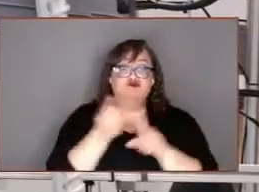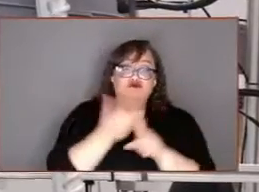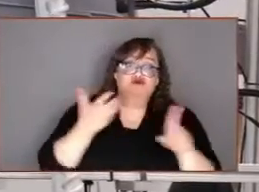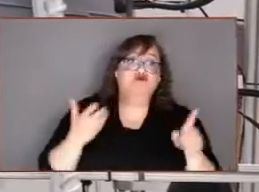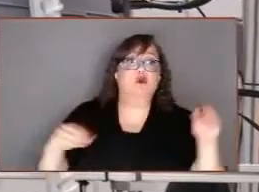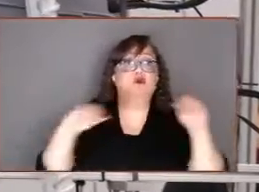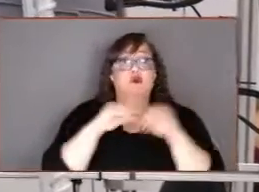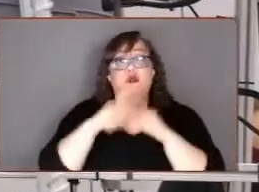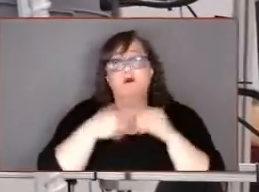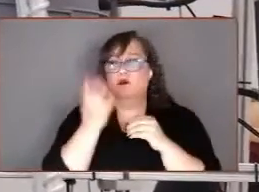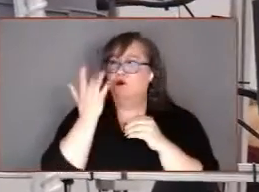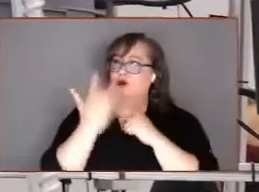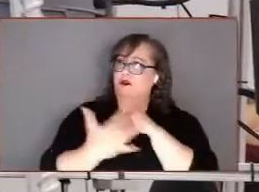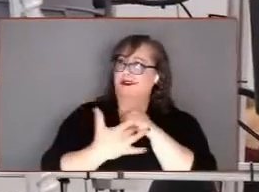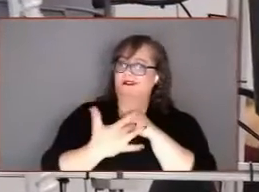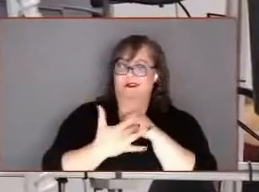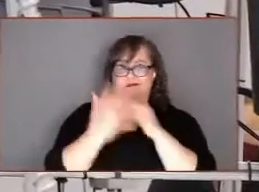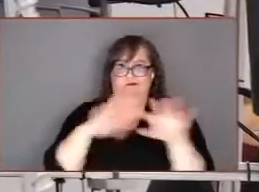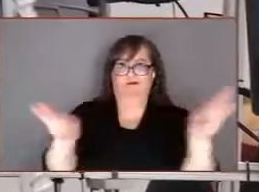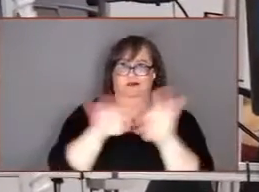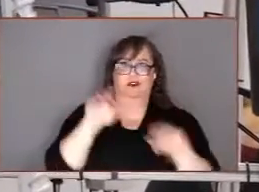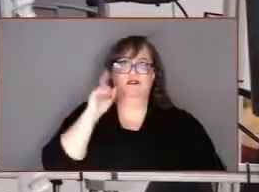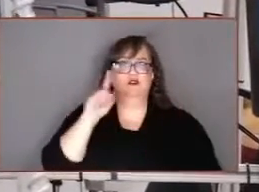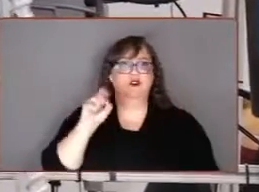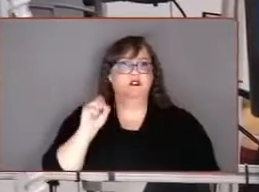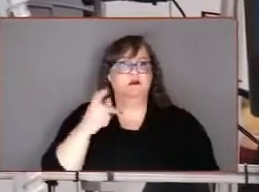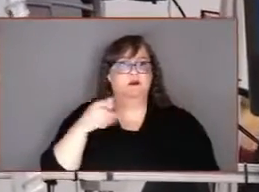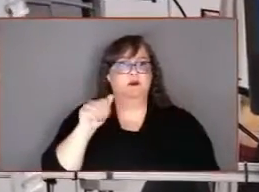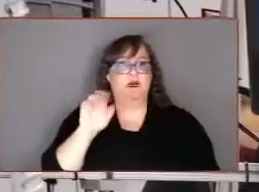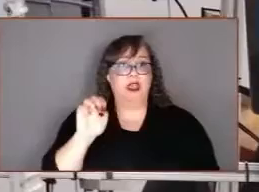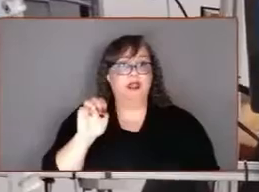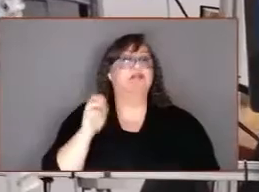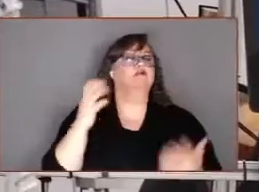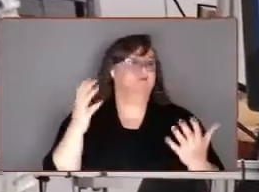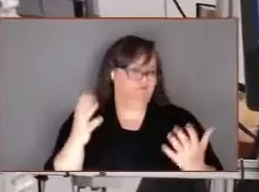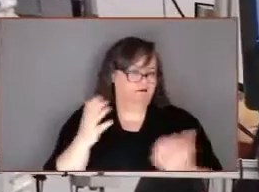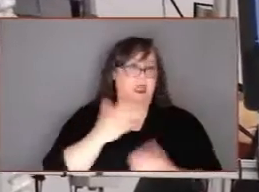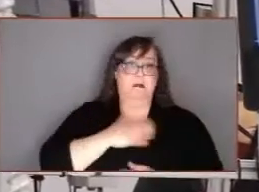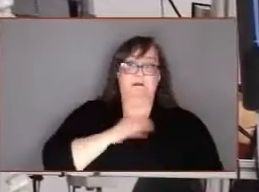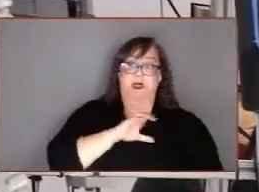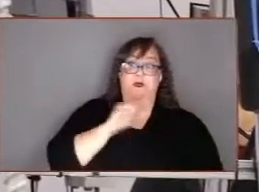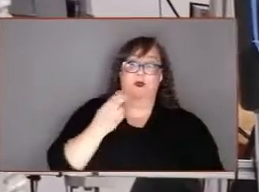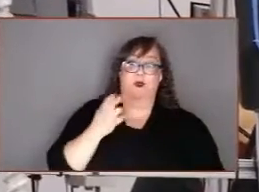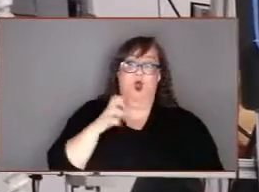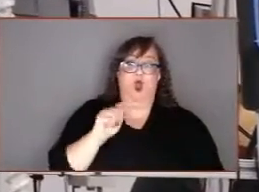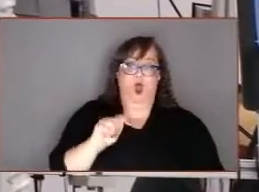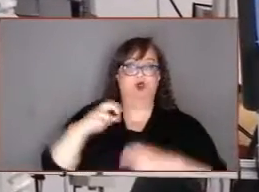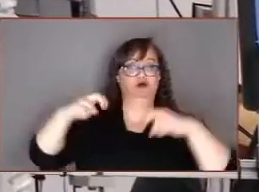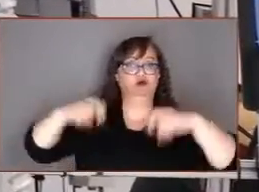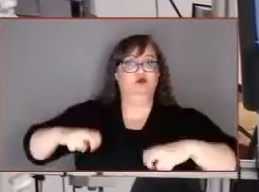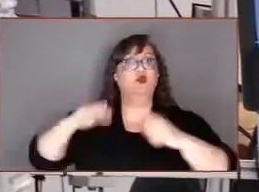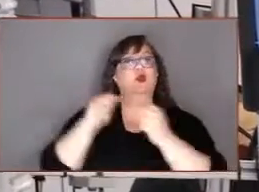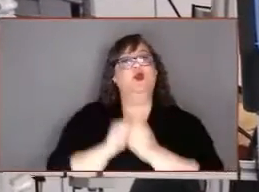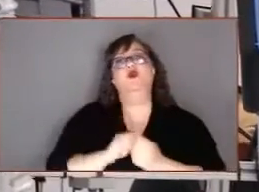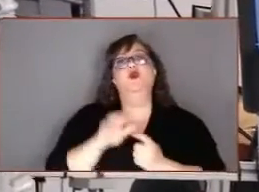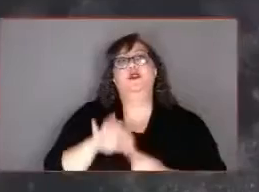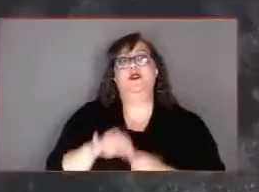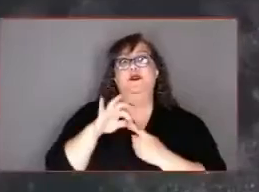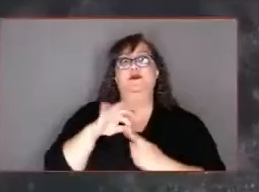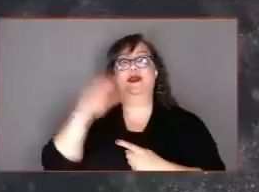important into space is the special guest that my co-host Natalie Joseph has over the correspondence desk. So Natalie, let's take it over to